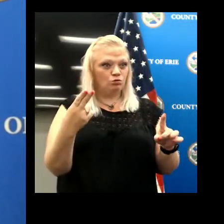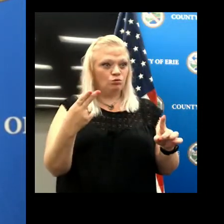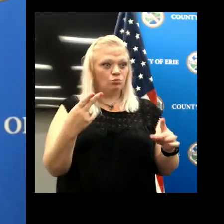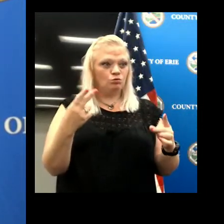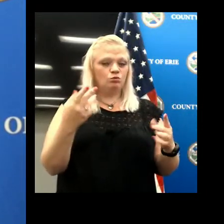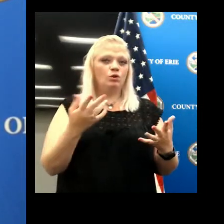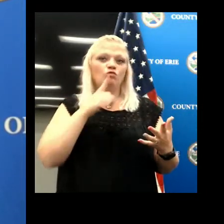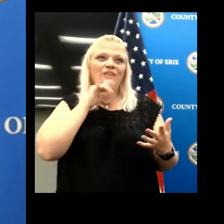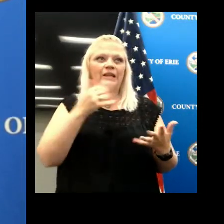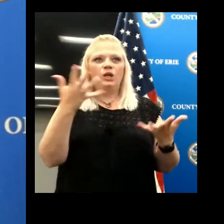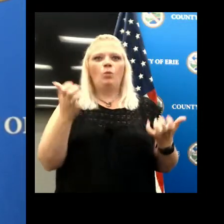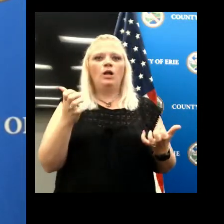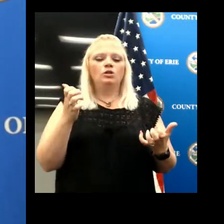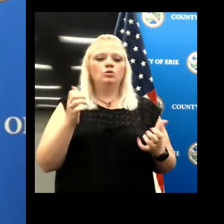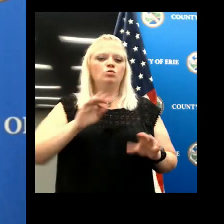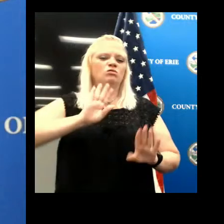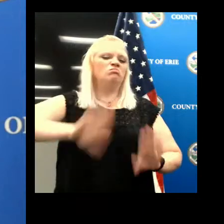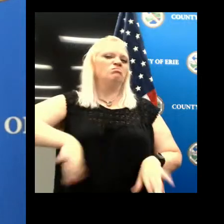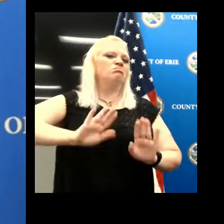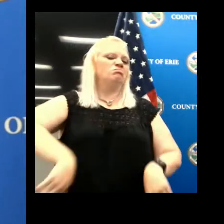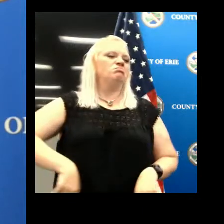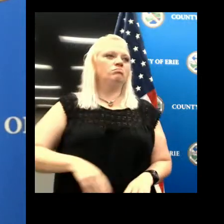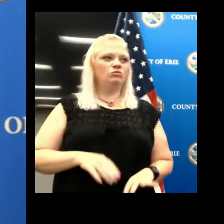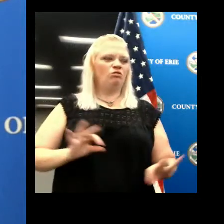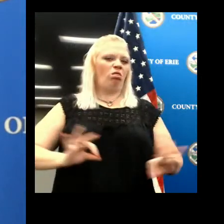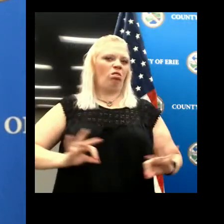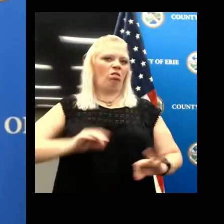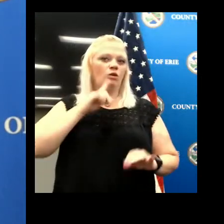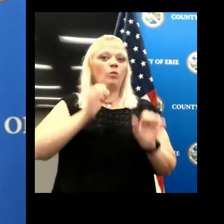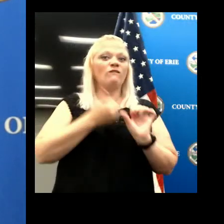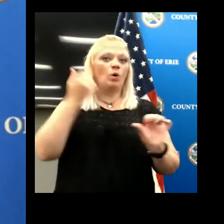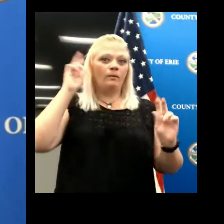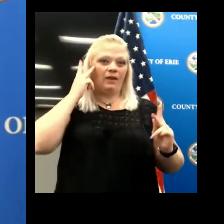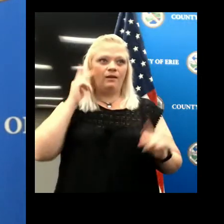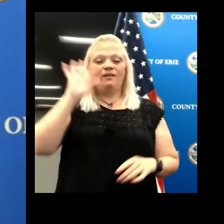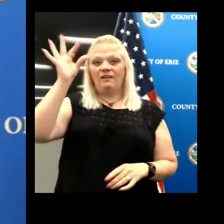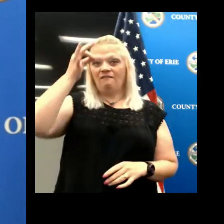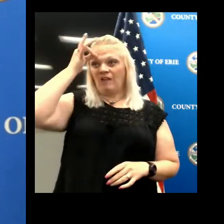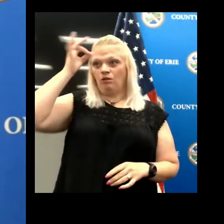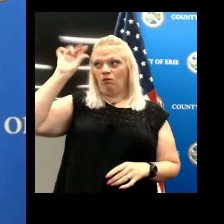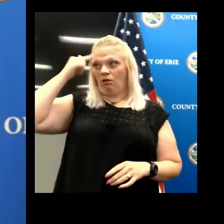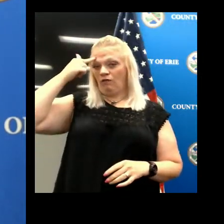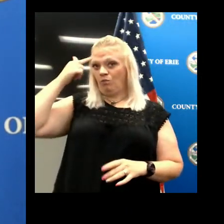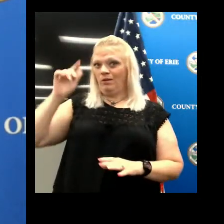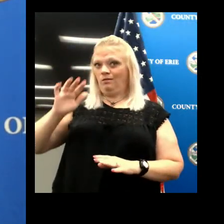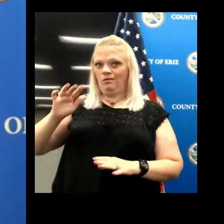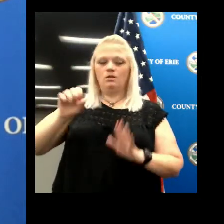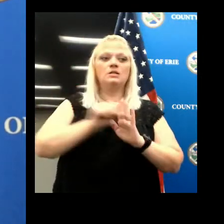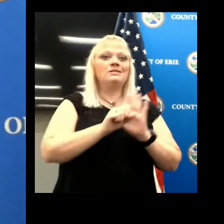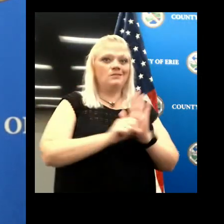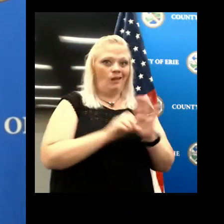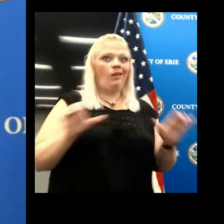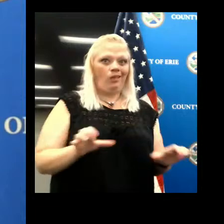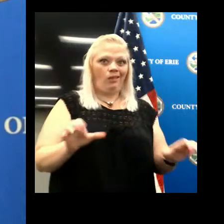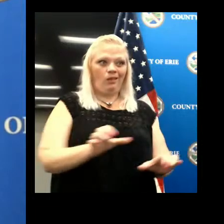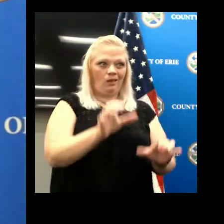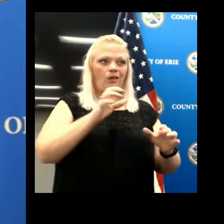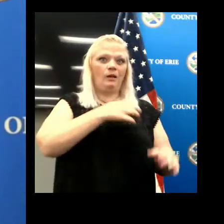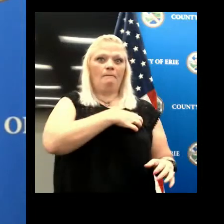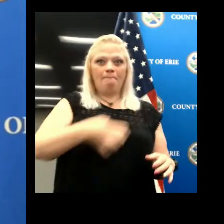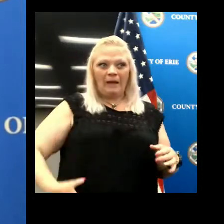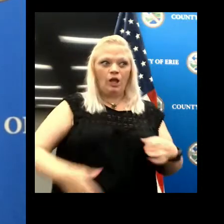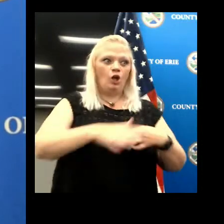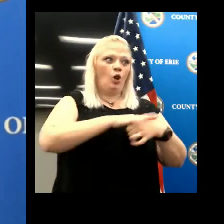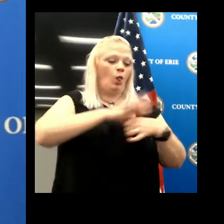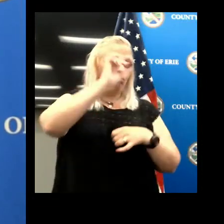play it down to avoid a panic. Well, the federal government didn't act, but state governments acted, county executives acted, mayors acted,